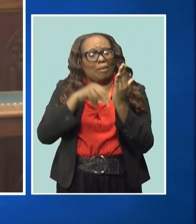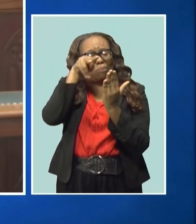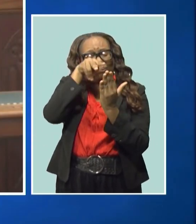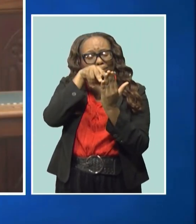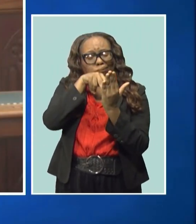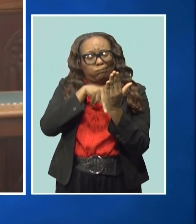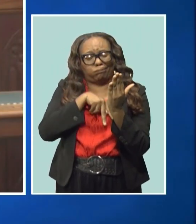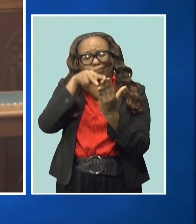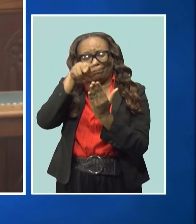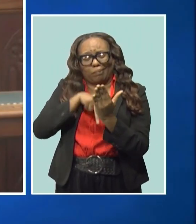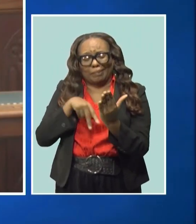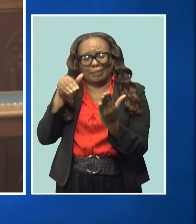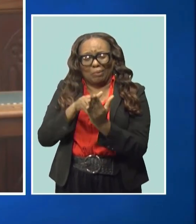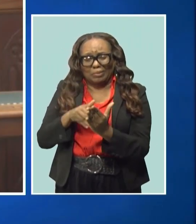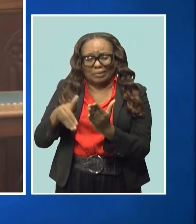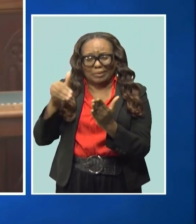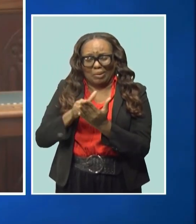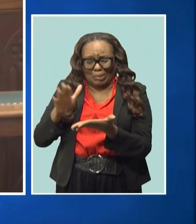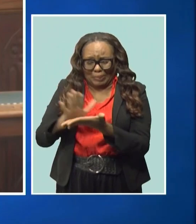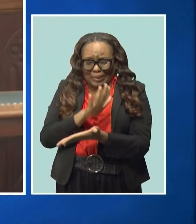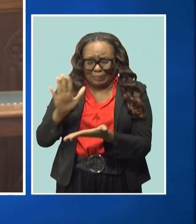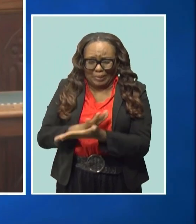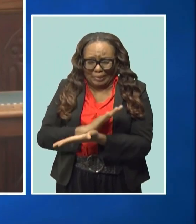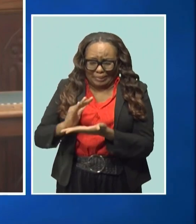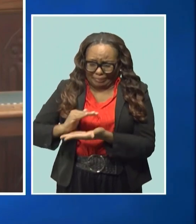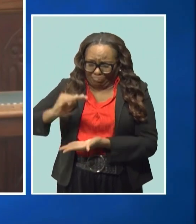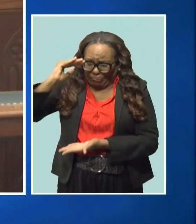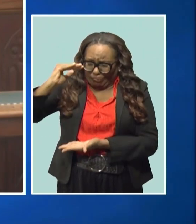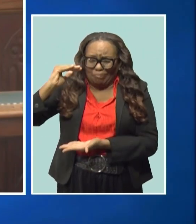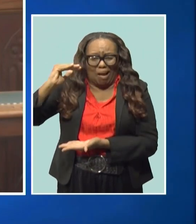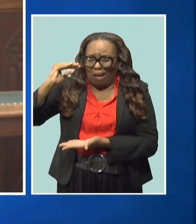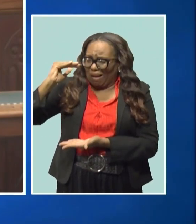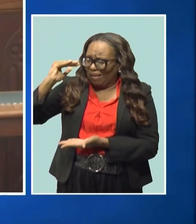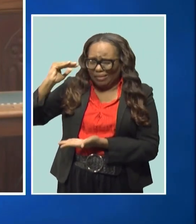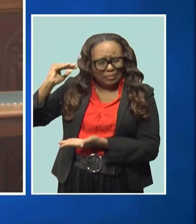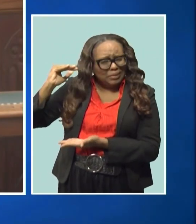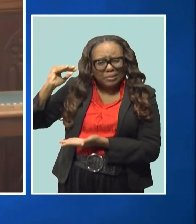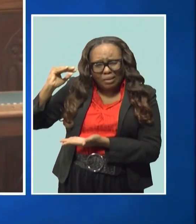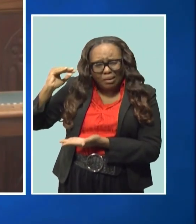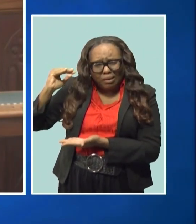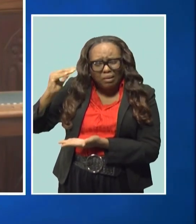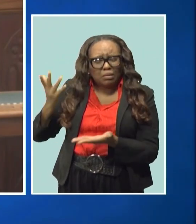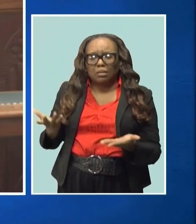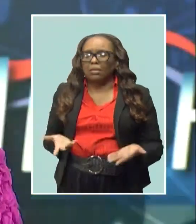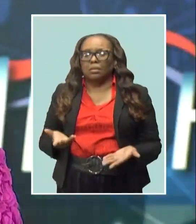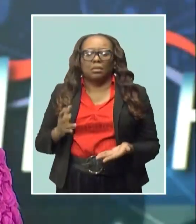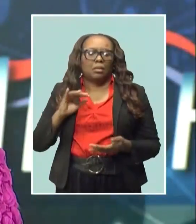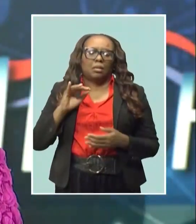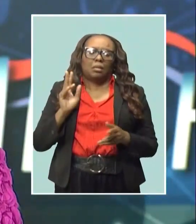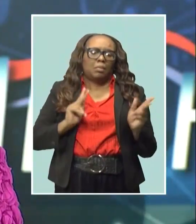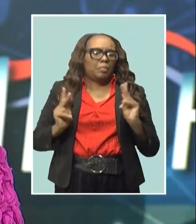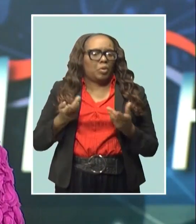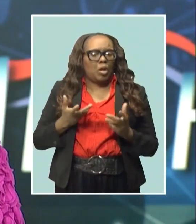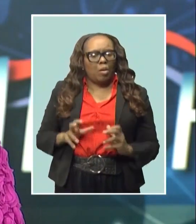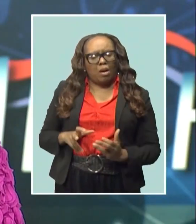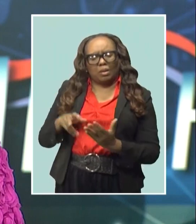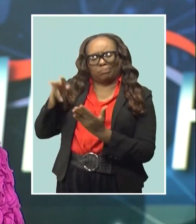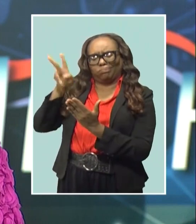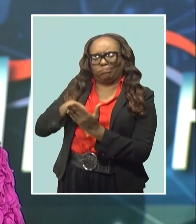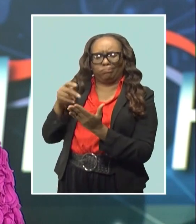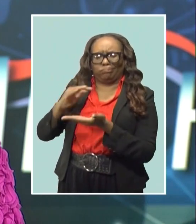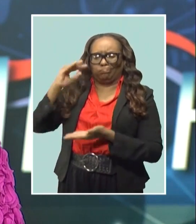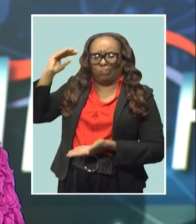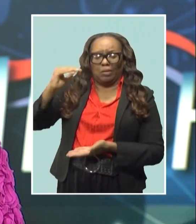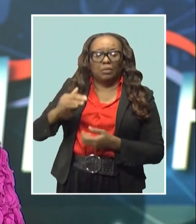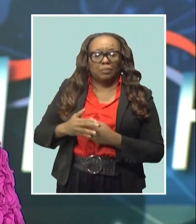some cases, thousands of documents. You don't want to subject a jury to that. The Criminal